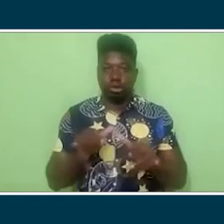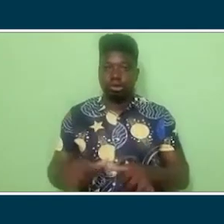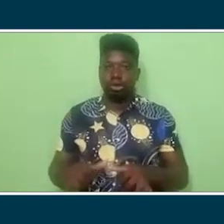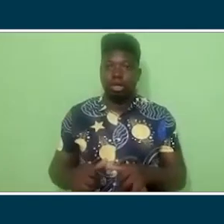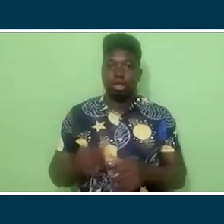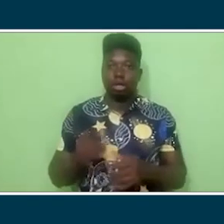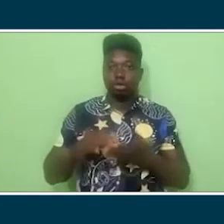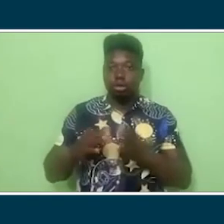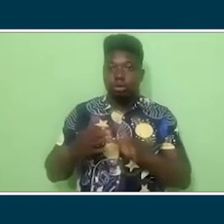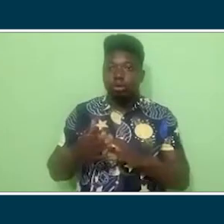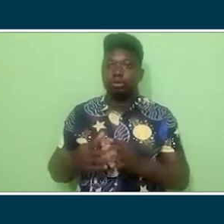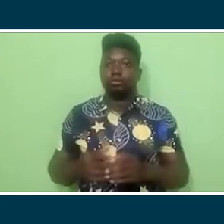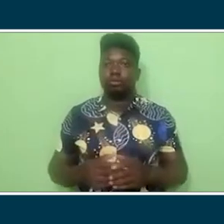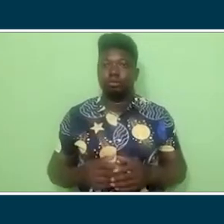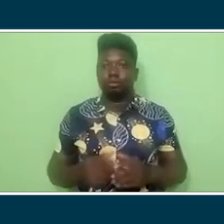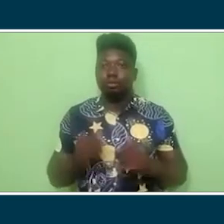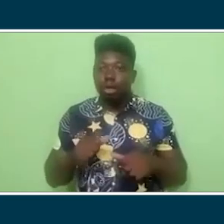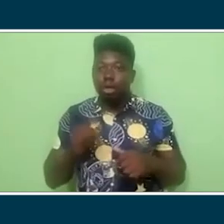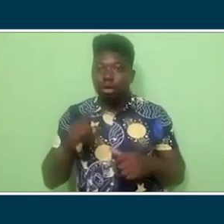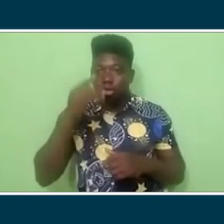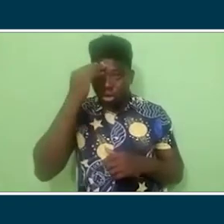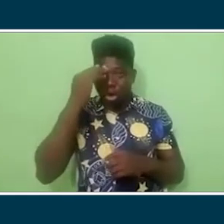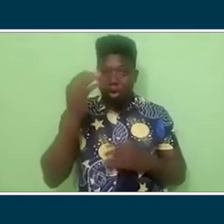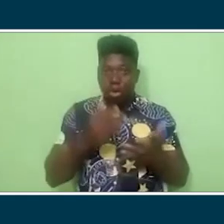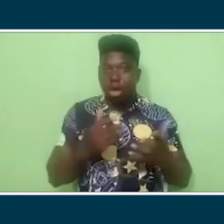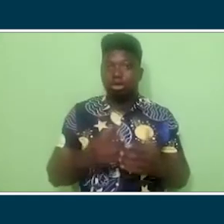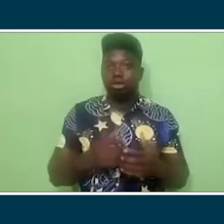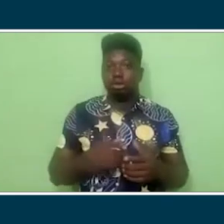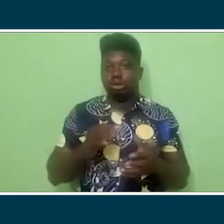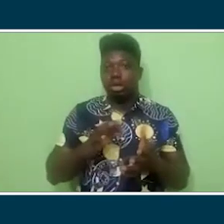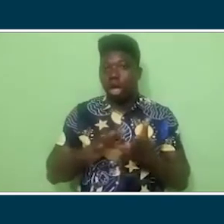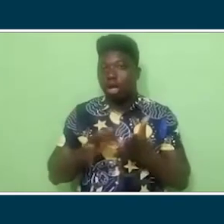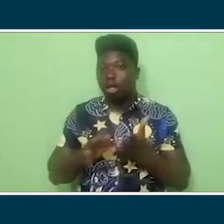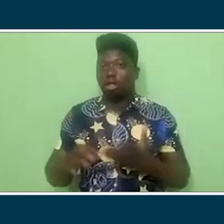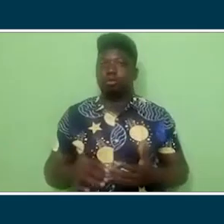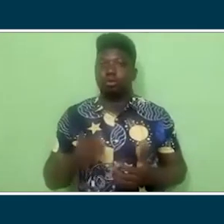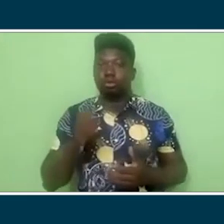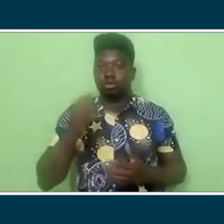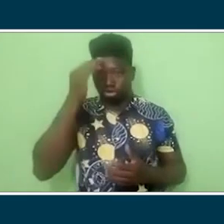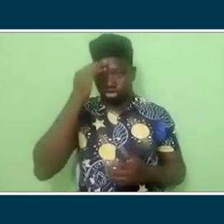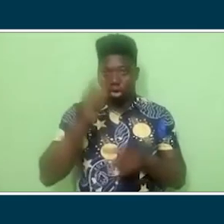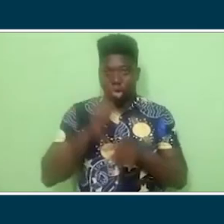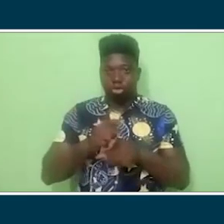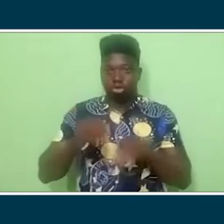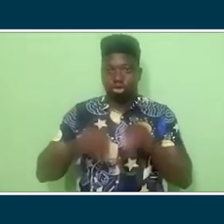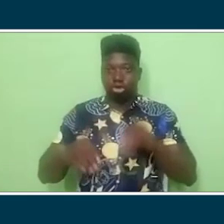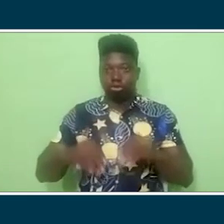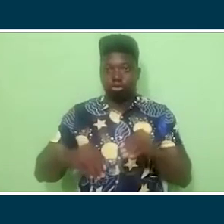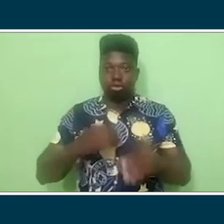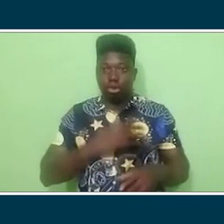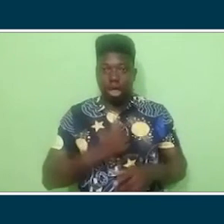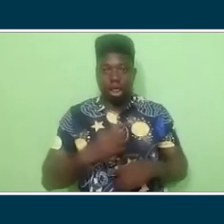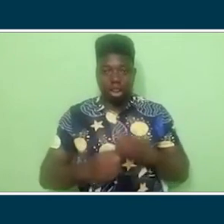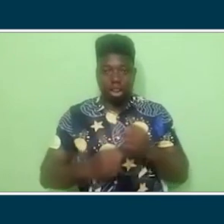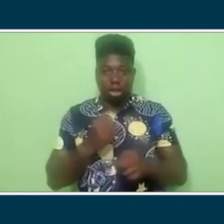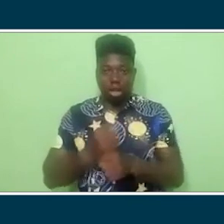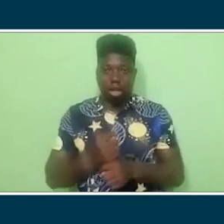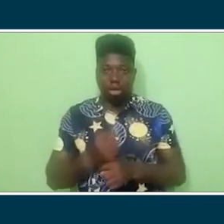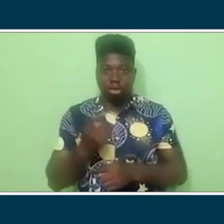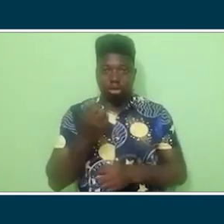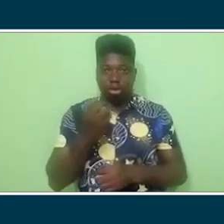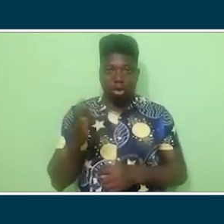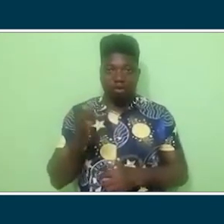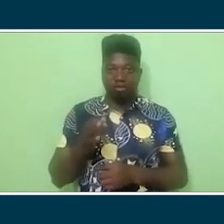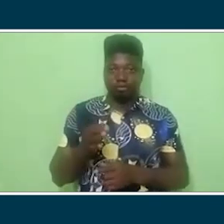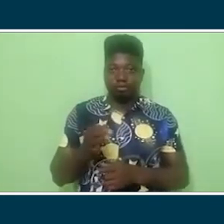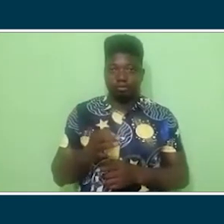be brought to accountability and to, also contribute and kind of, see the